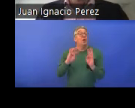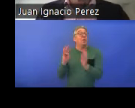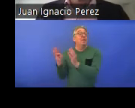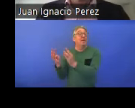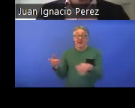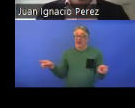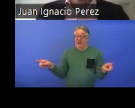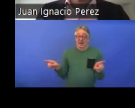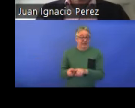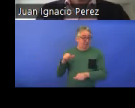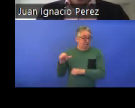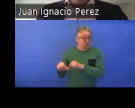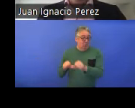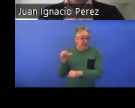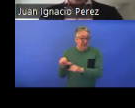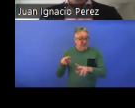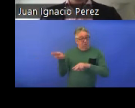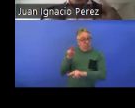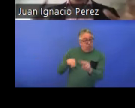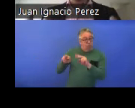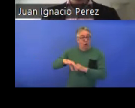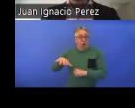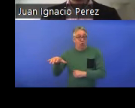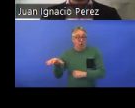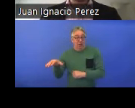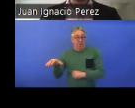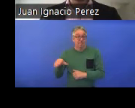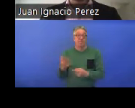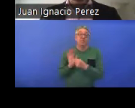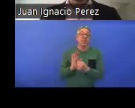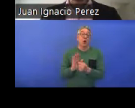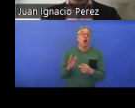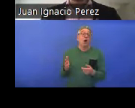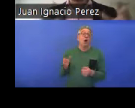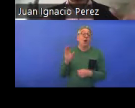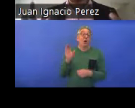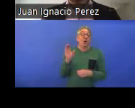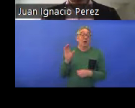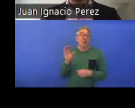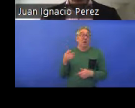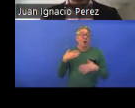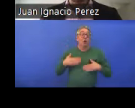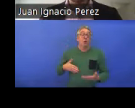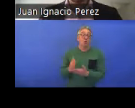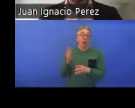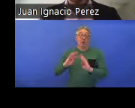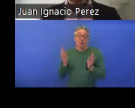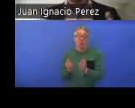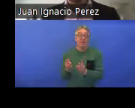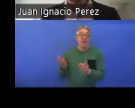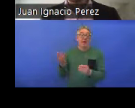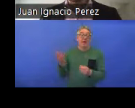compliance with their conventions. And this includes the Committee on Economic, Social, and Cultural Rights, Human Rights Committee, Committee on